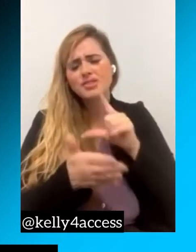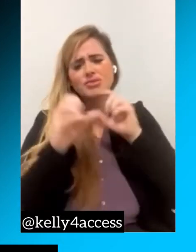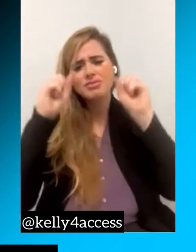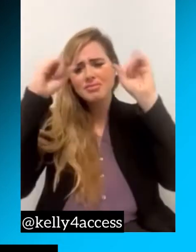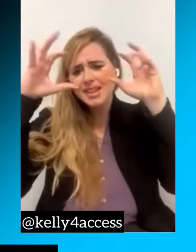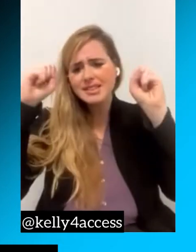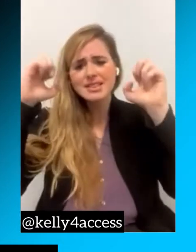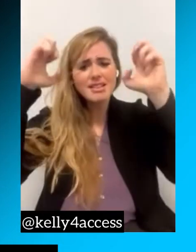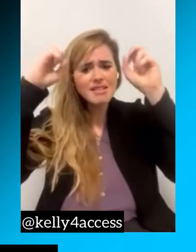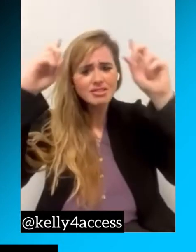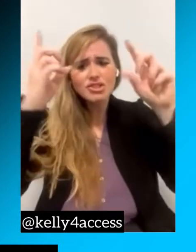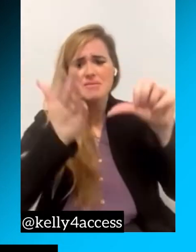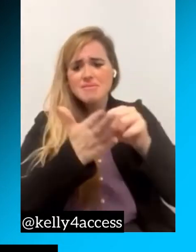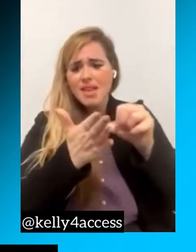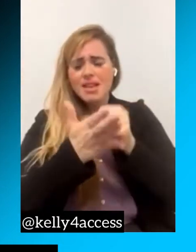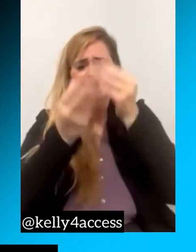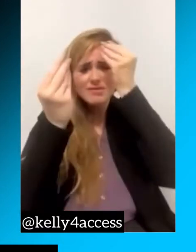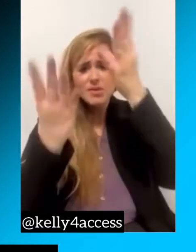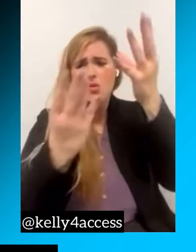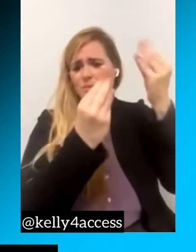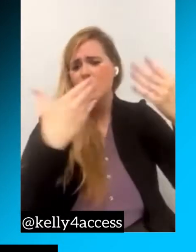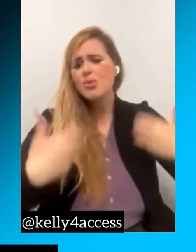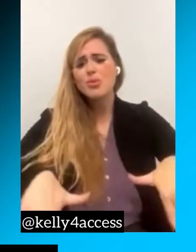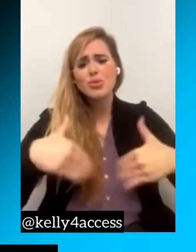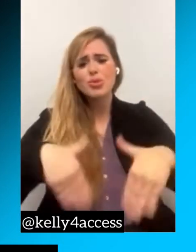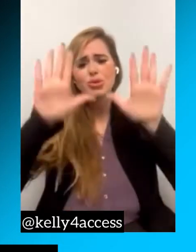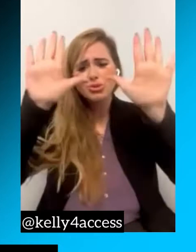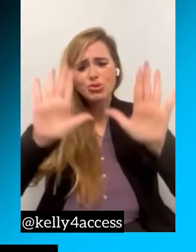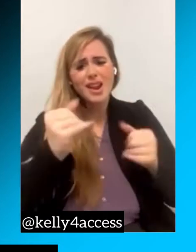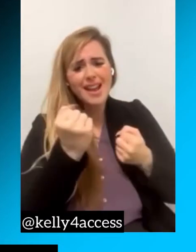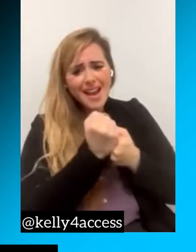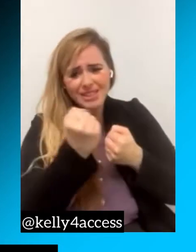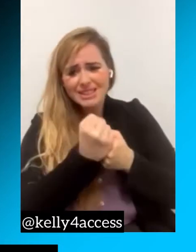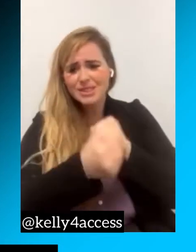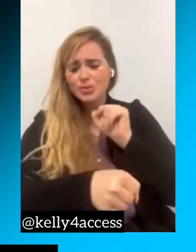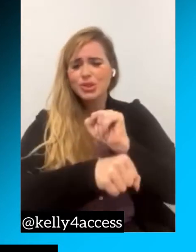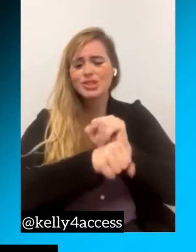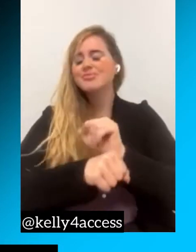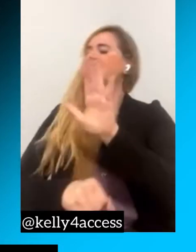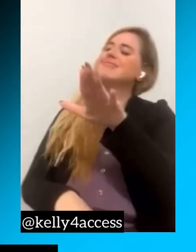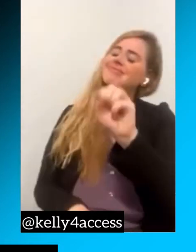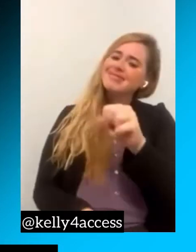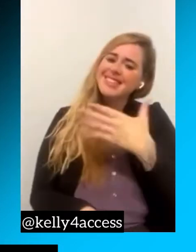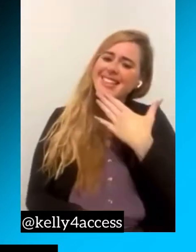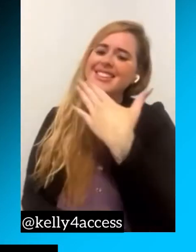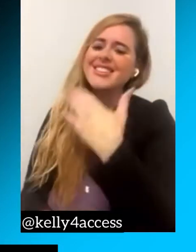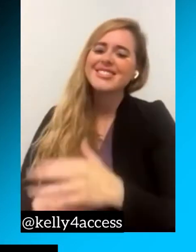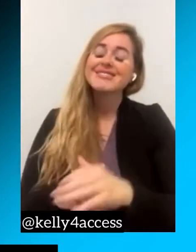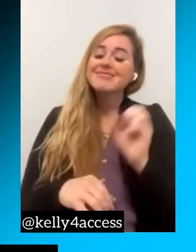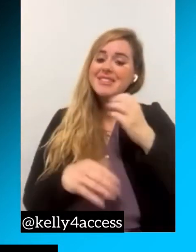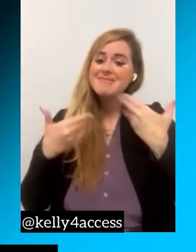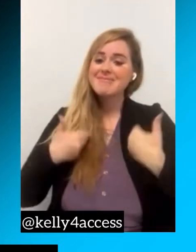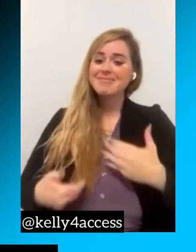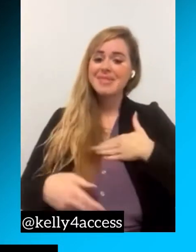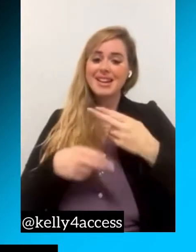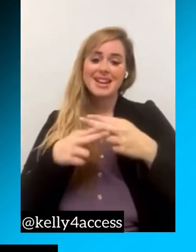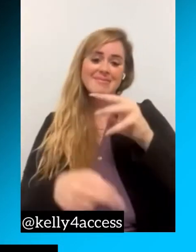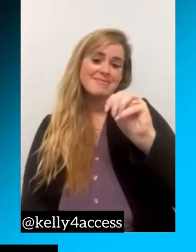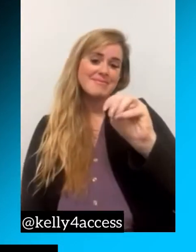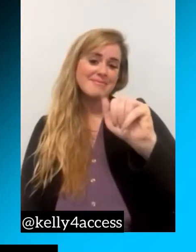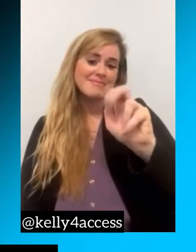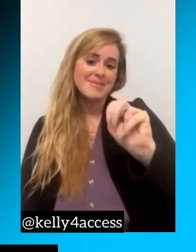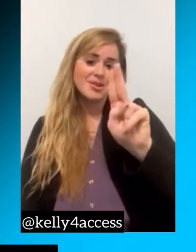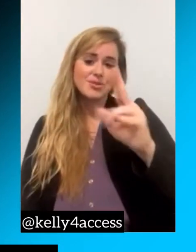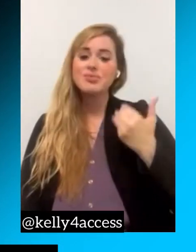educational, informative, great advocacy work. Thank you very much. So yeah, my name is Manu. My pronouns are she,